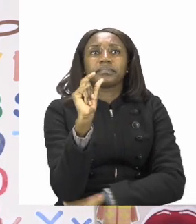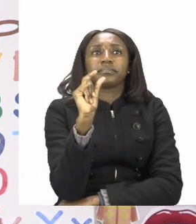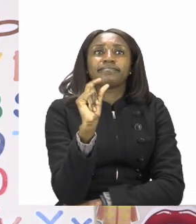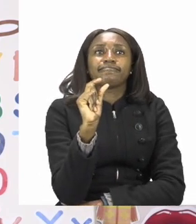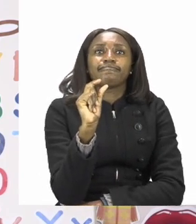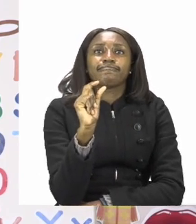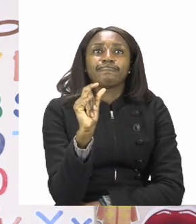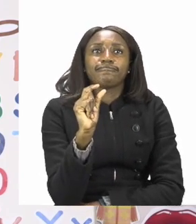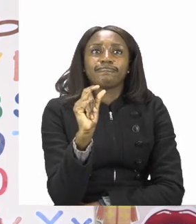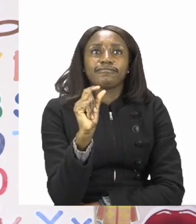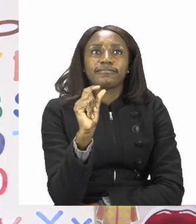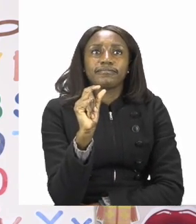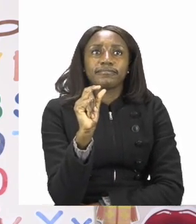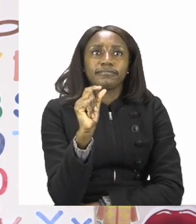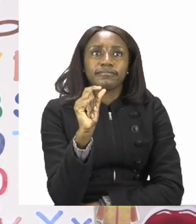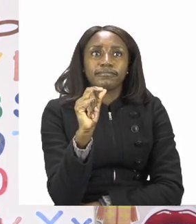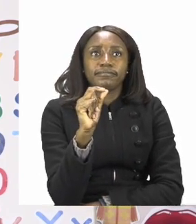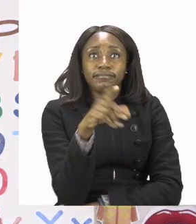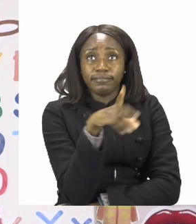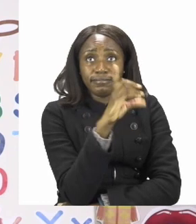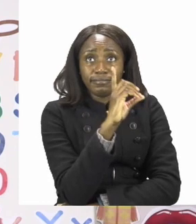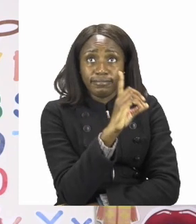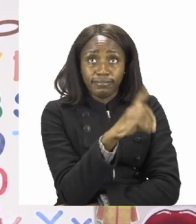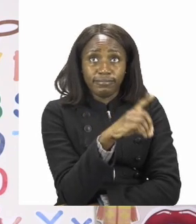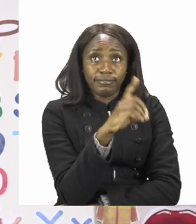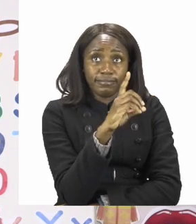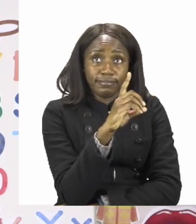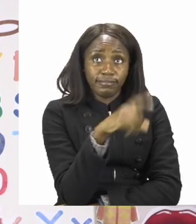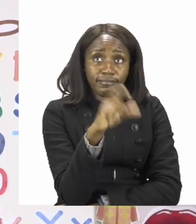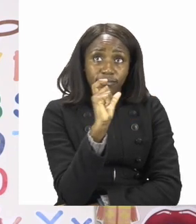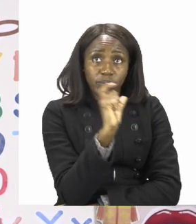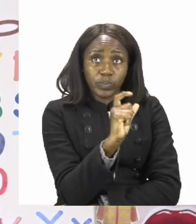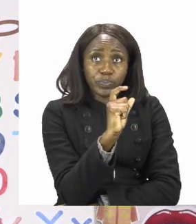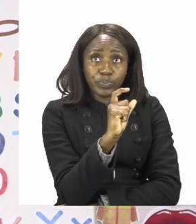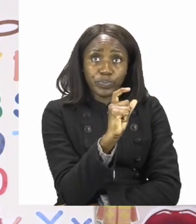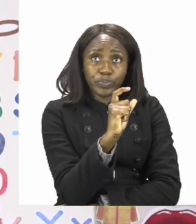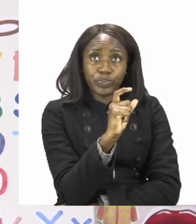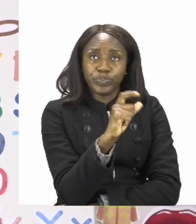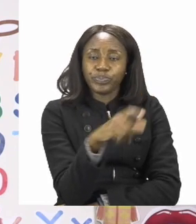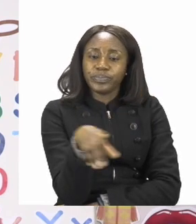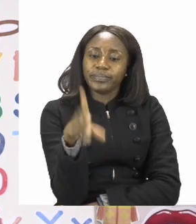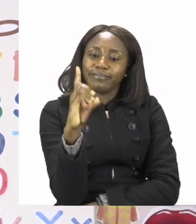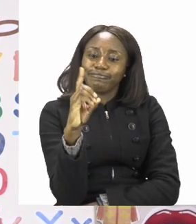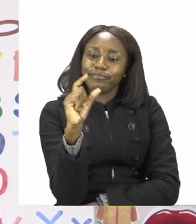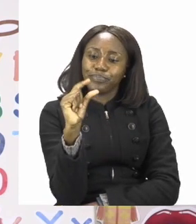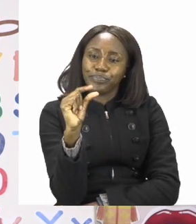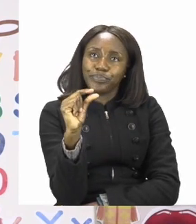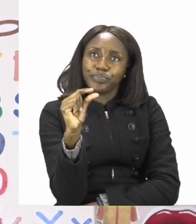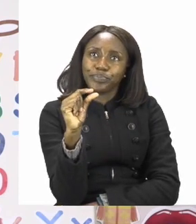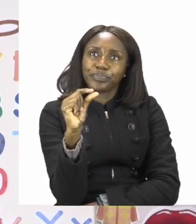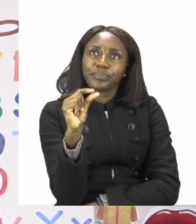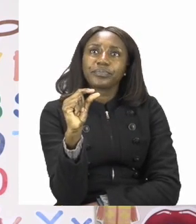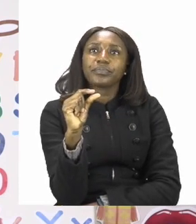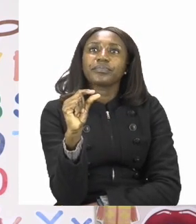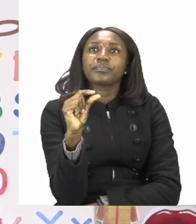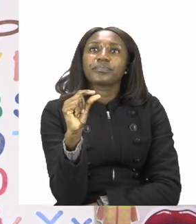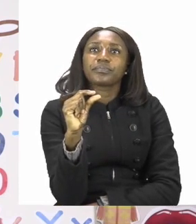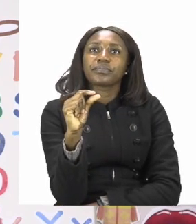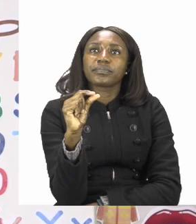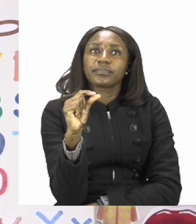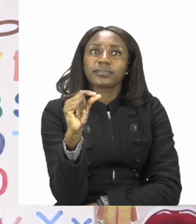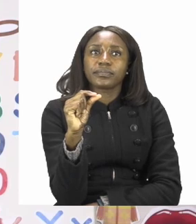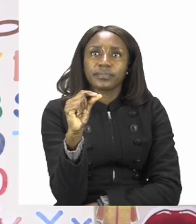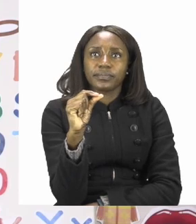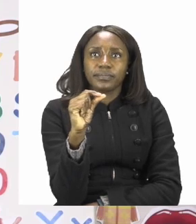B. Then we have our D. We have a capital letter D